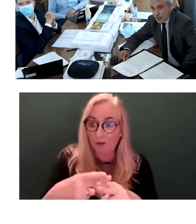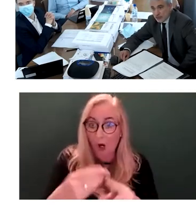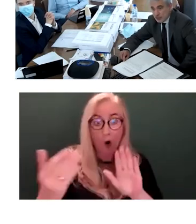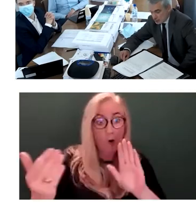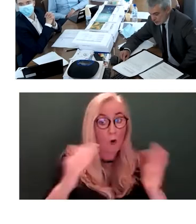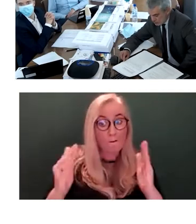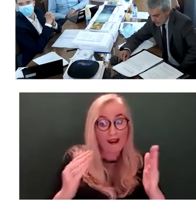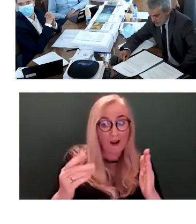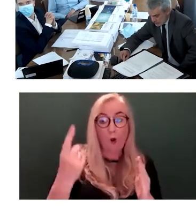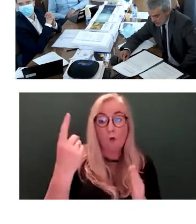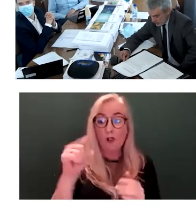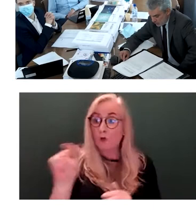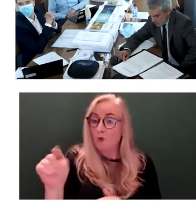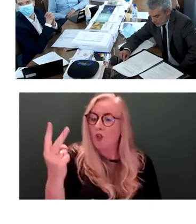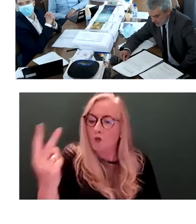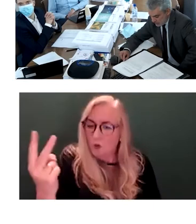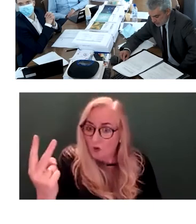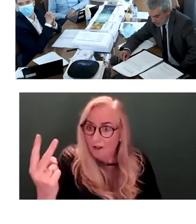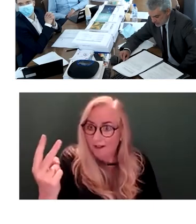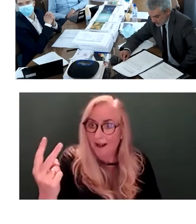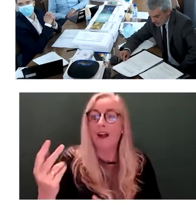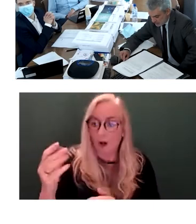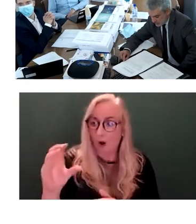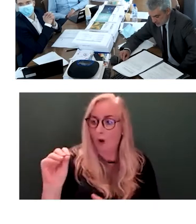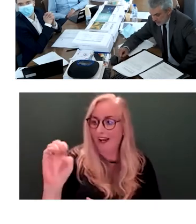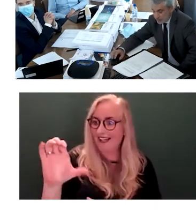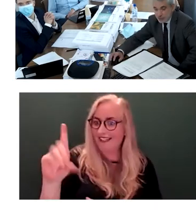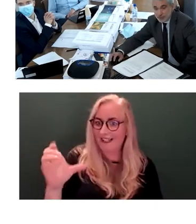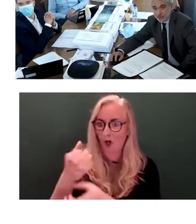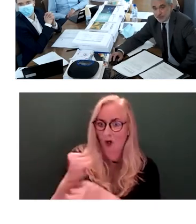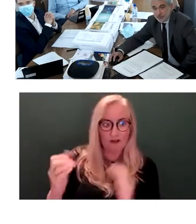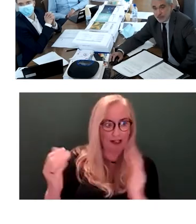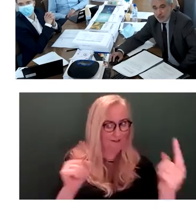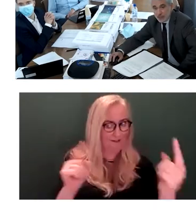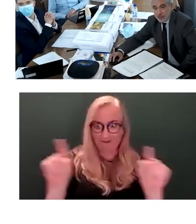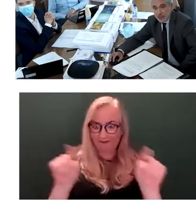a 1-to-2 ratio when we look at the OECD countries on average.